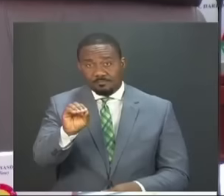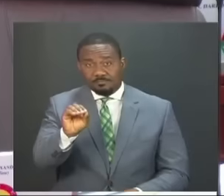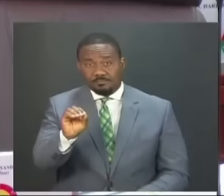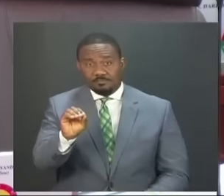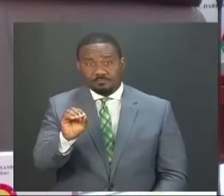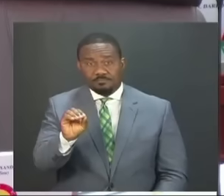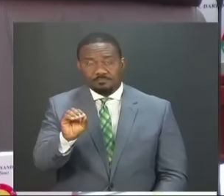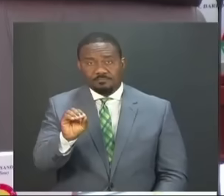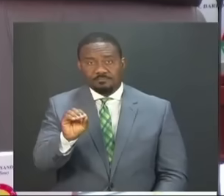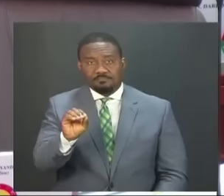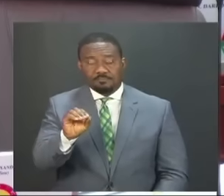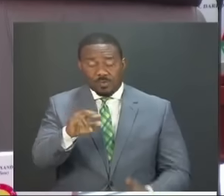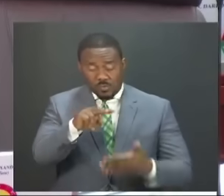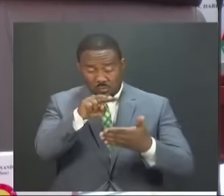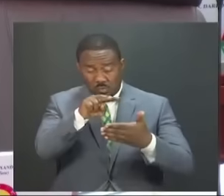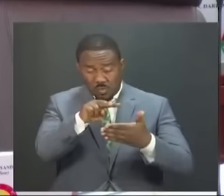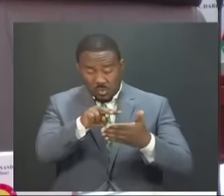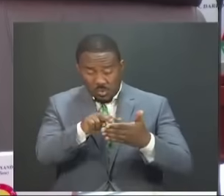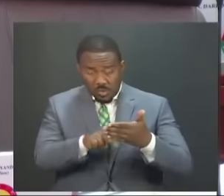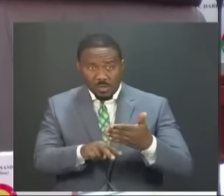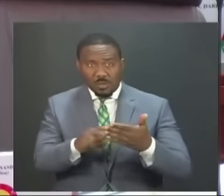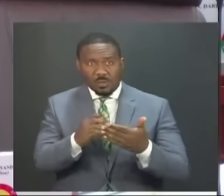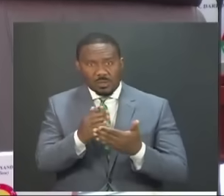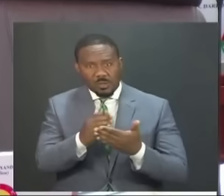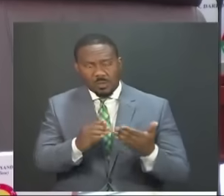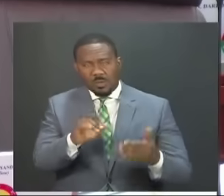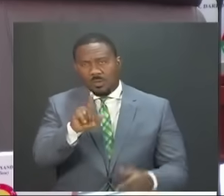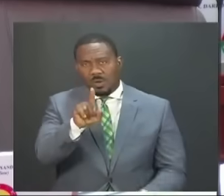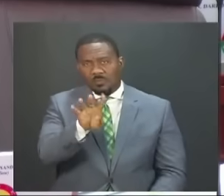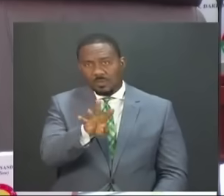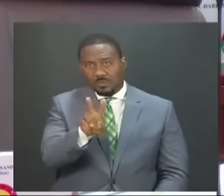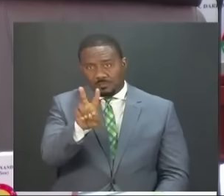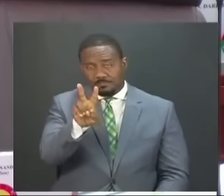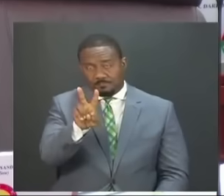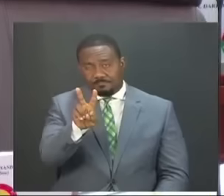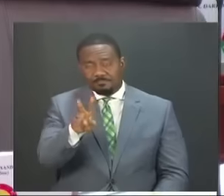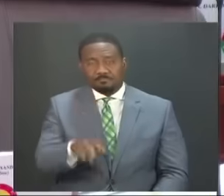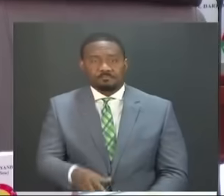and read portions of column 142.